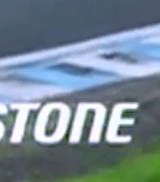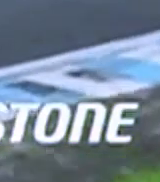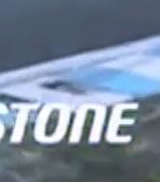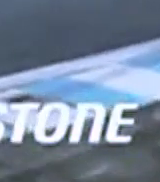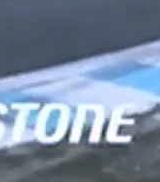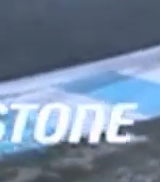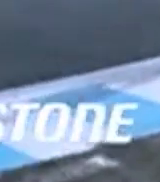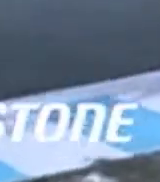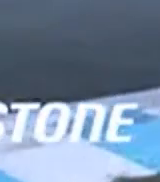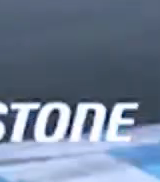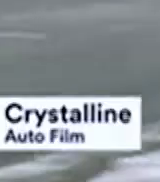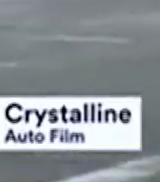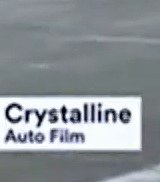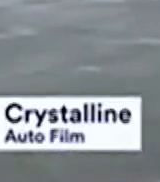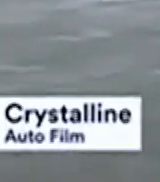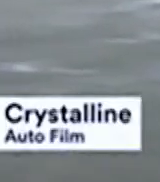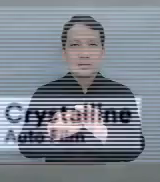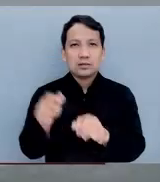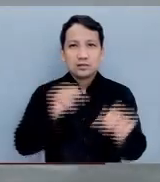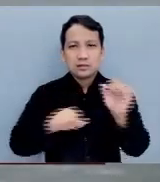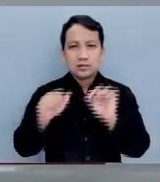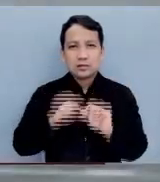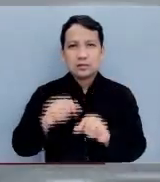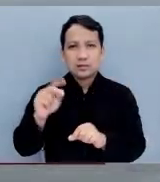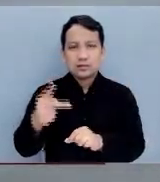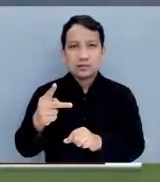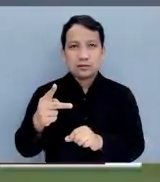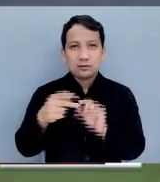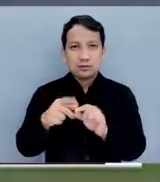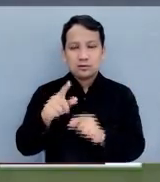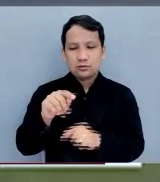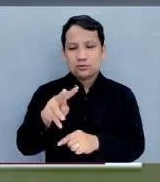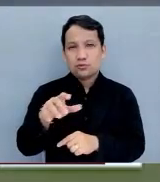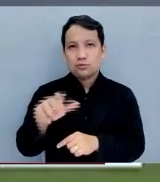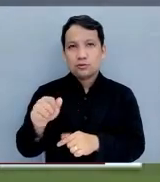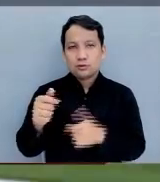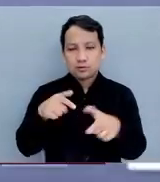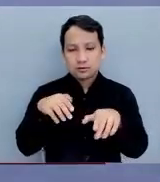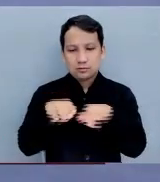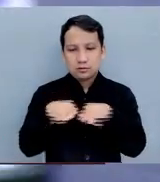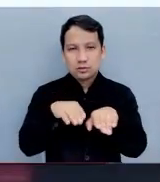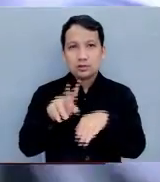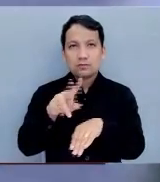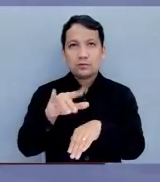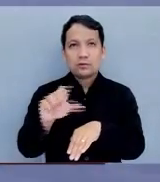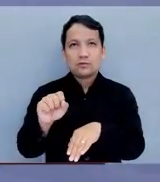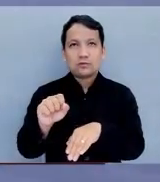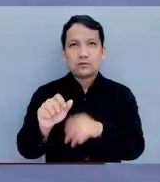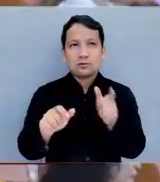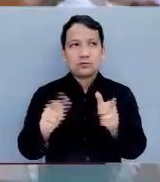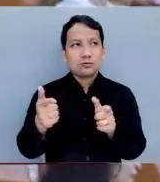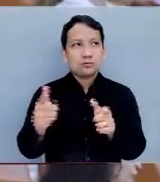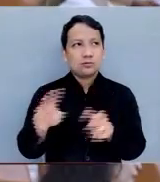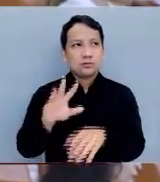Level up sa thrill at action ang second leg ng Toyota Gazoo Racing Vios Cup 2023.